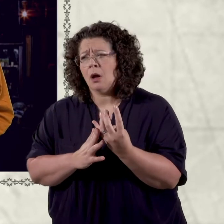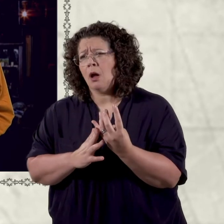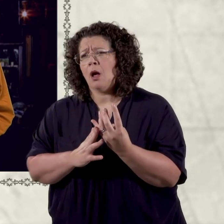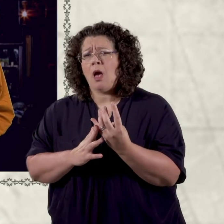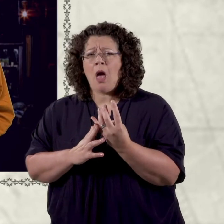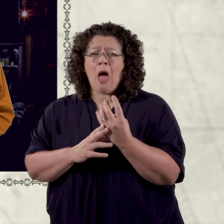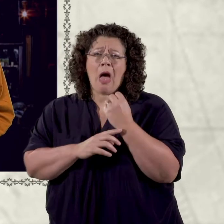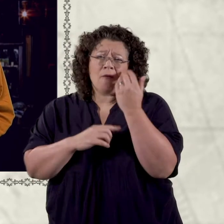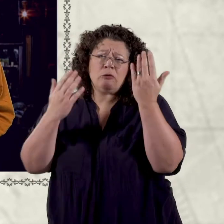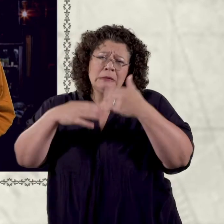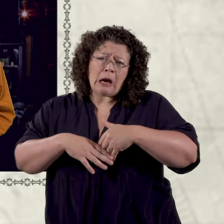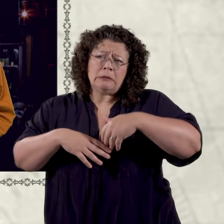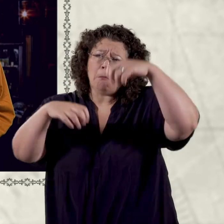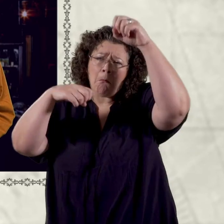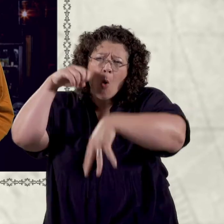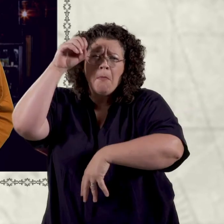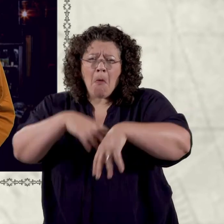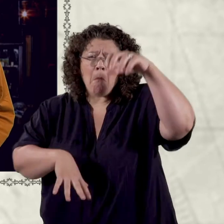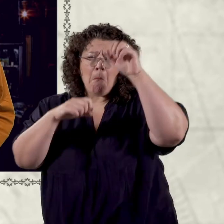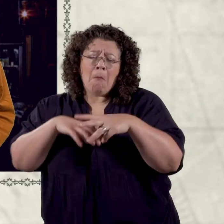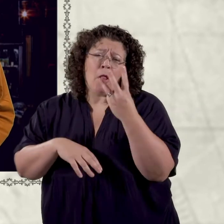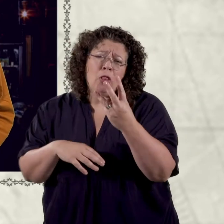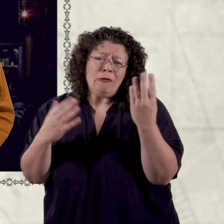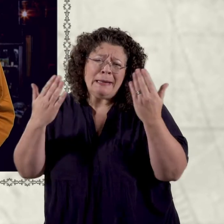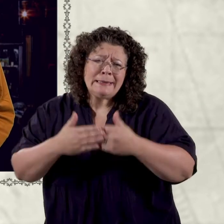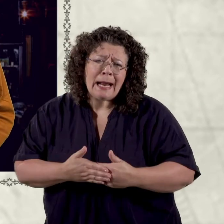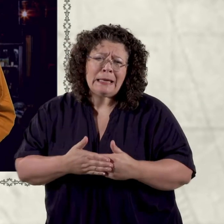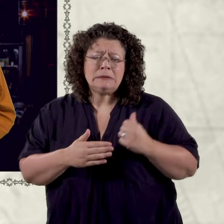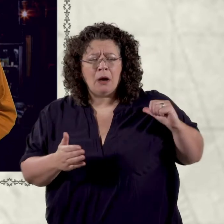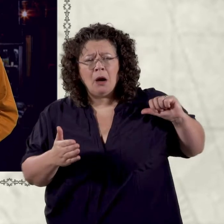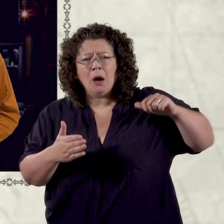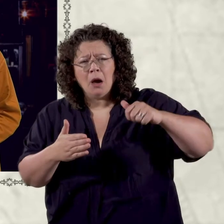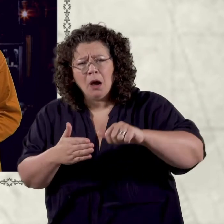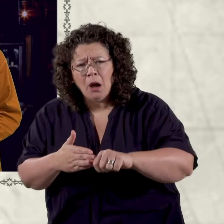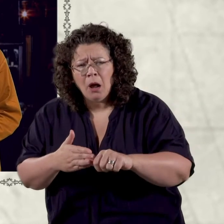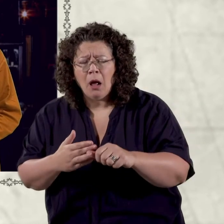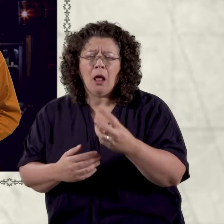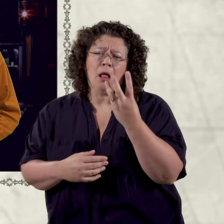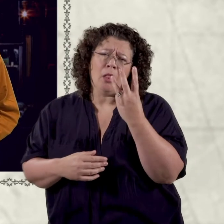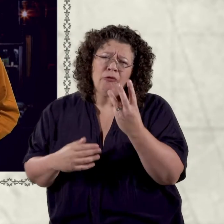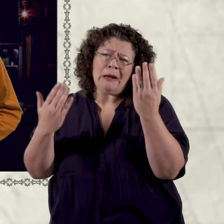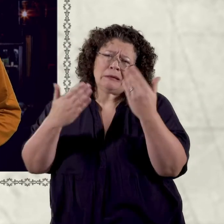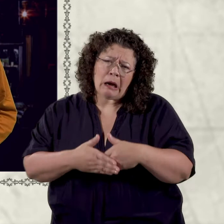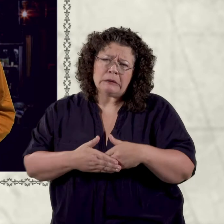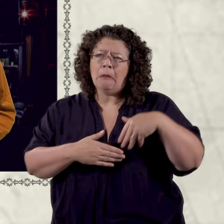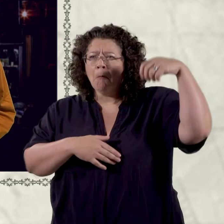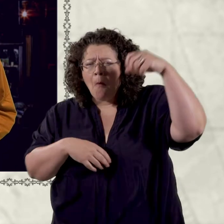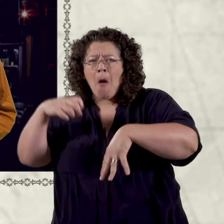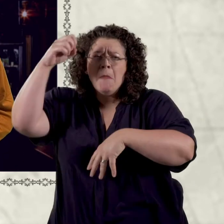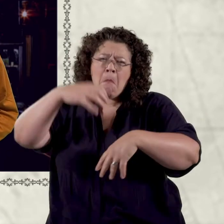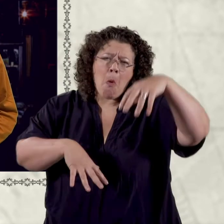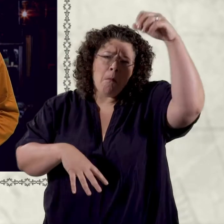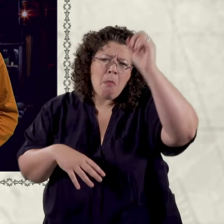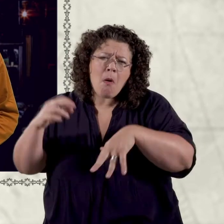3 nights of bombing. 3 nights, one after the other. And do you know what the worst thing